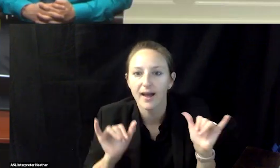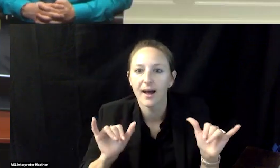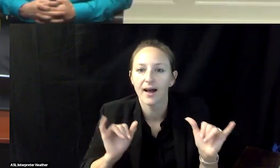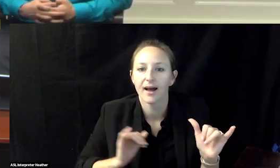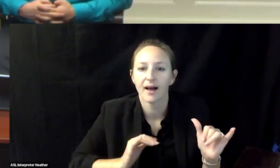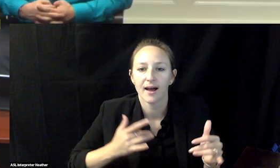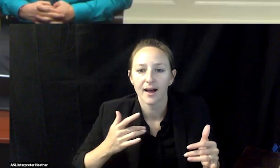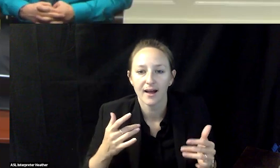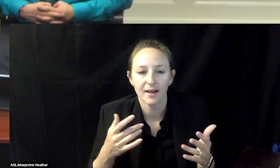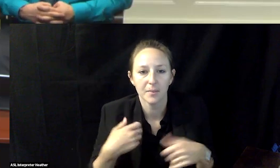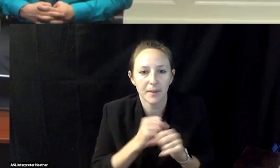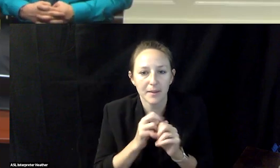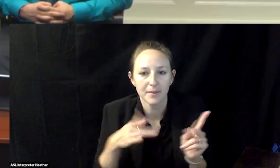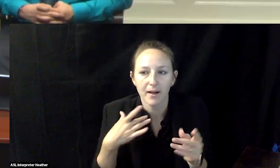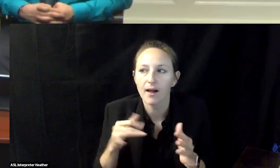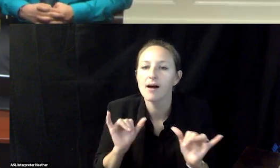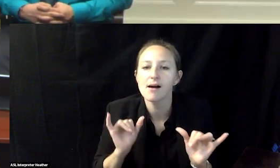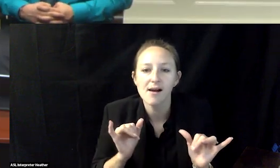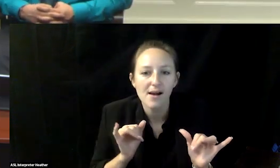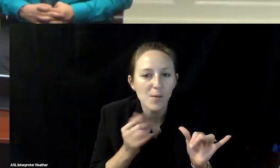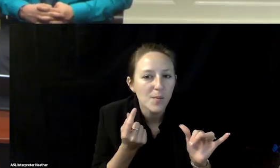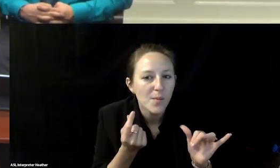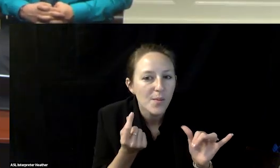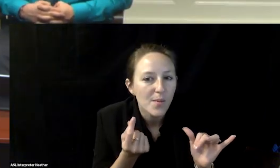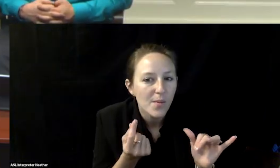give and to entice people to come back for more.